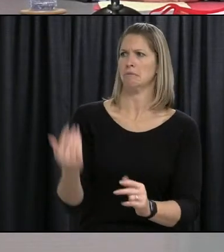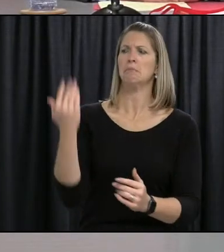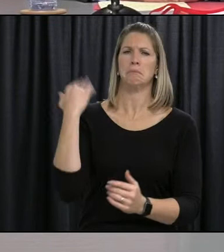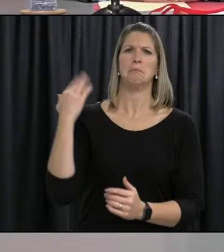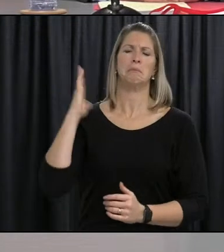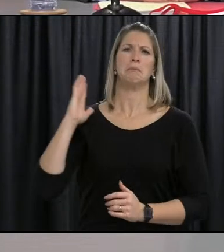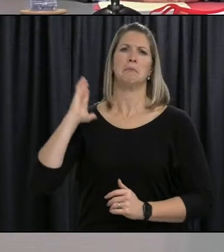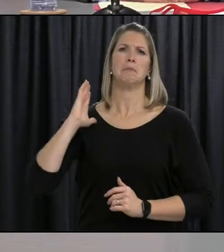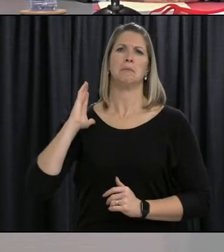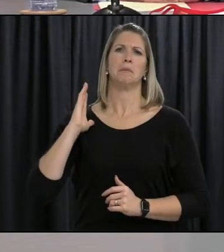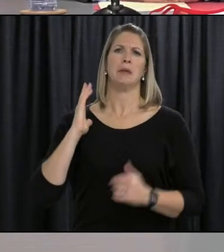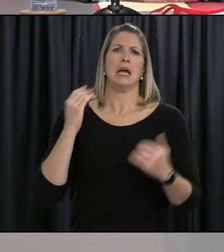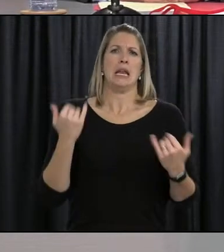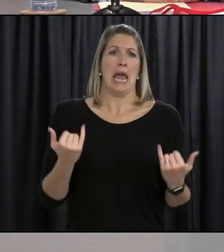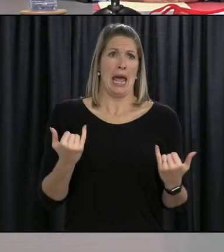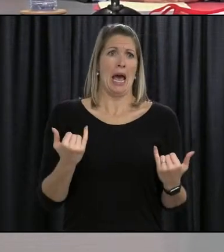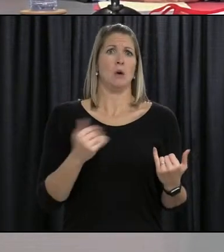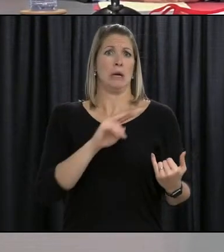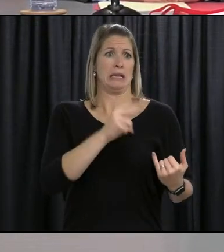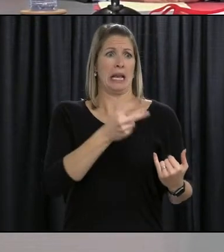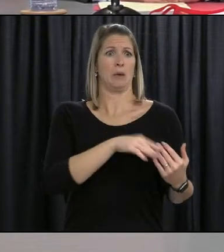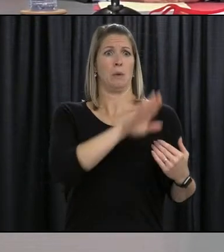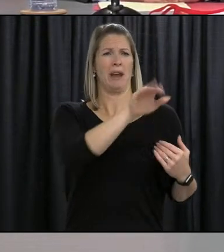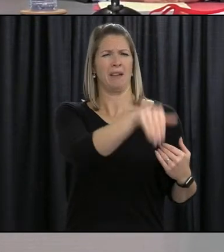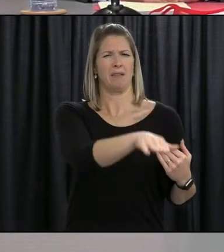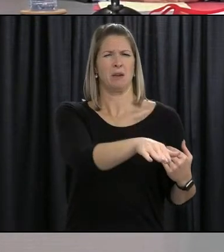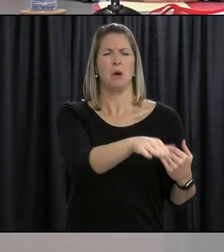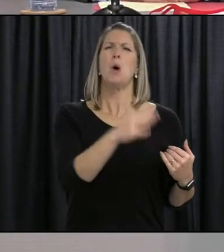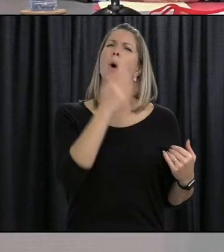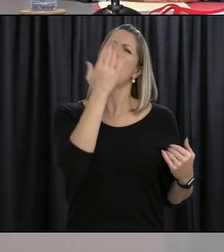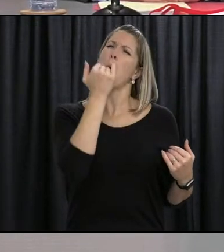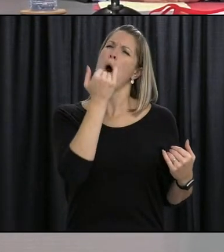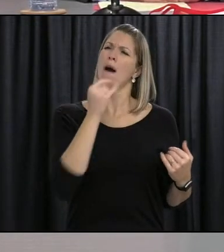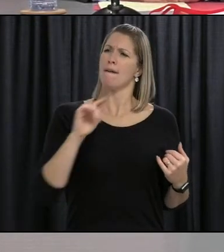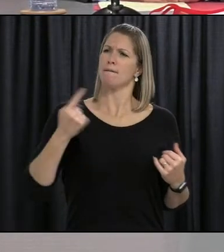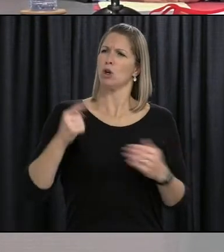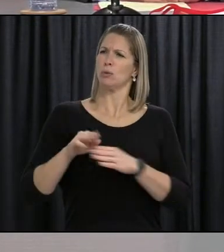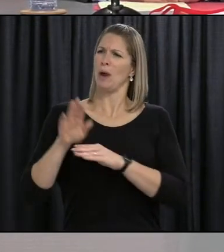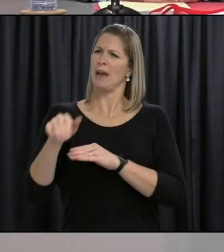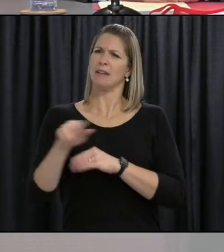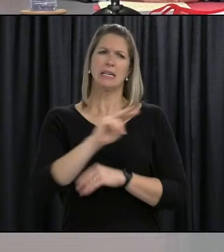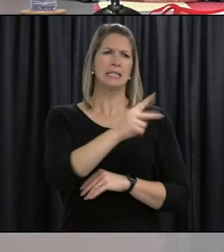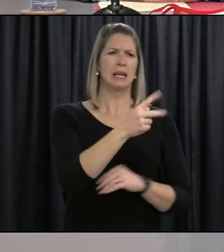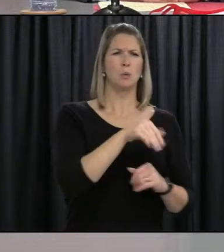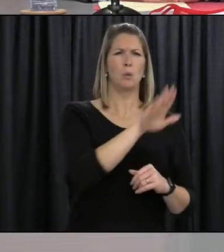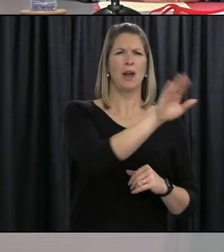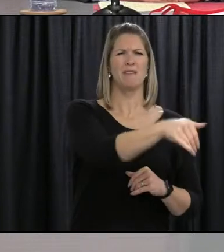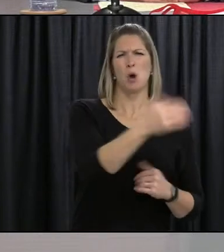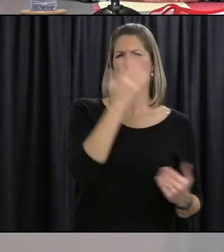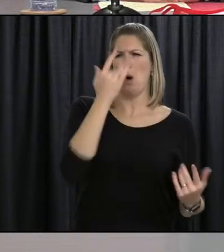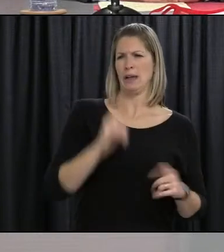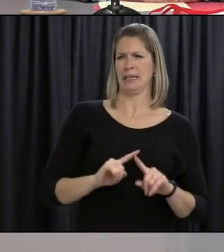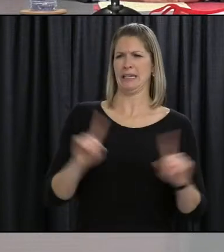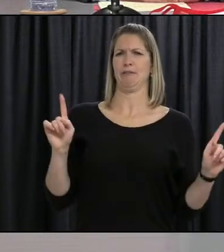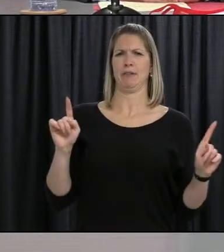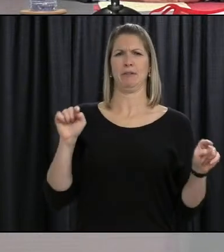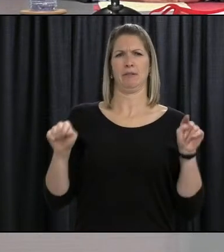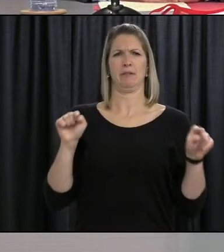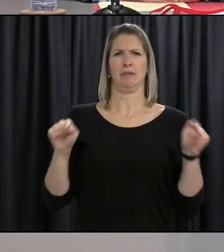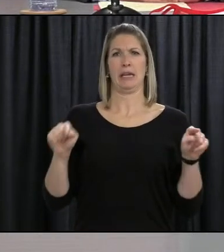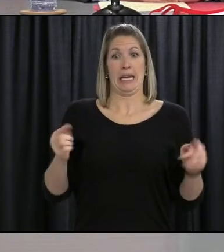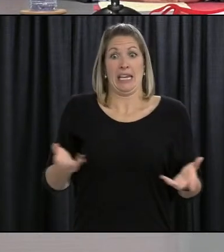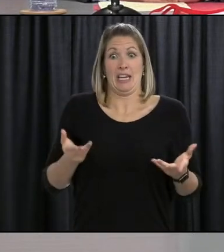22. What is so different about the second wave from the first wave? What aren't we doing right as a country?